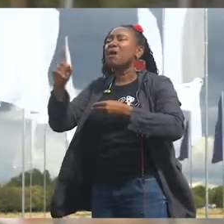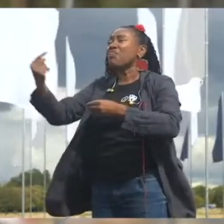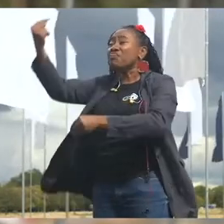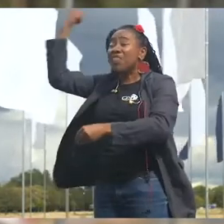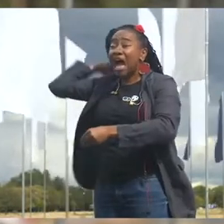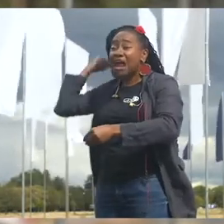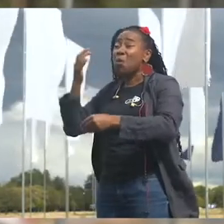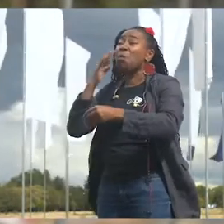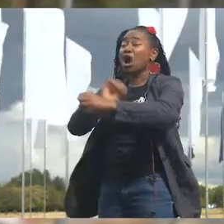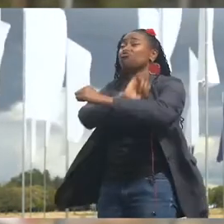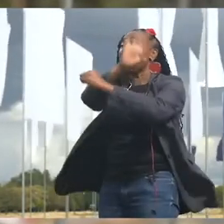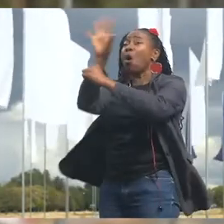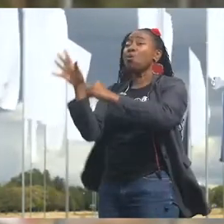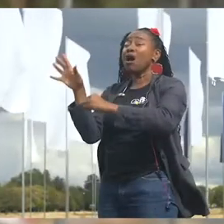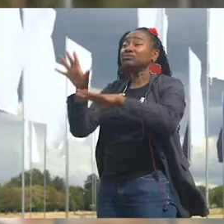truly terrifying.